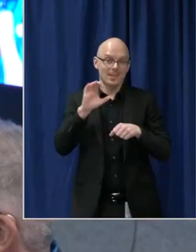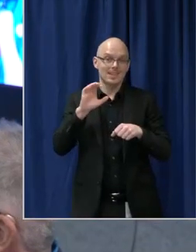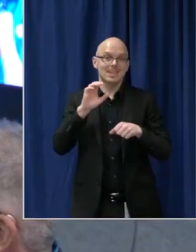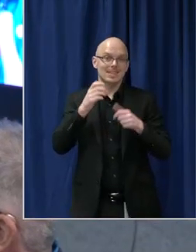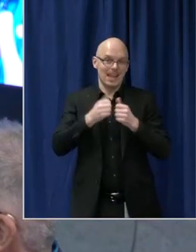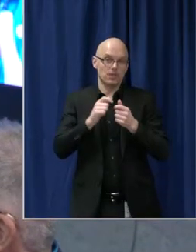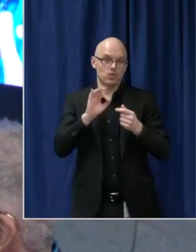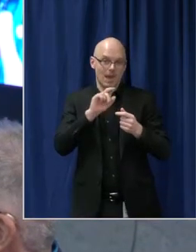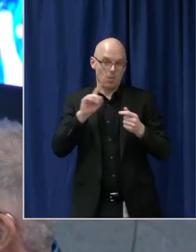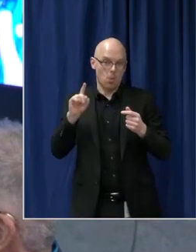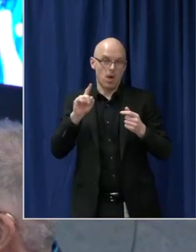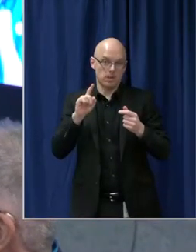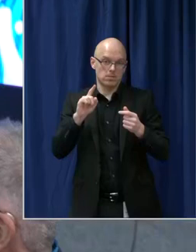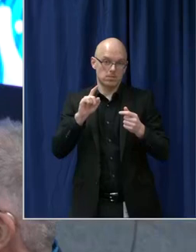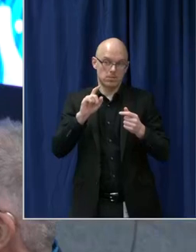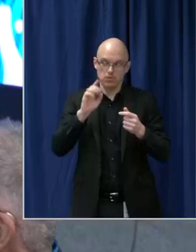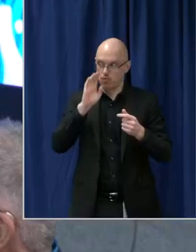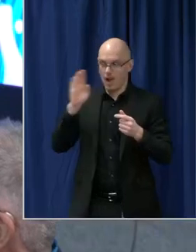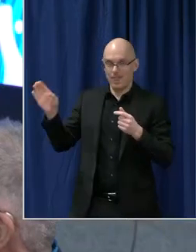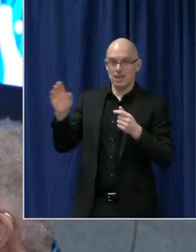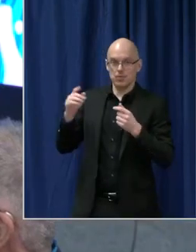initiate that service.